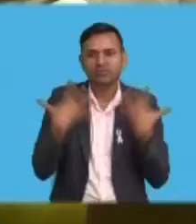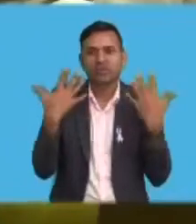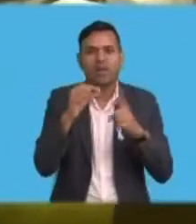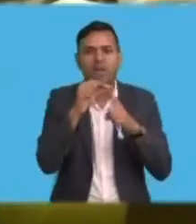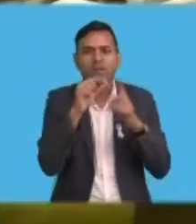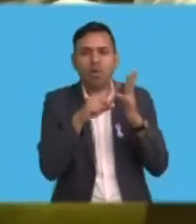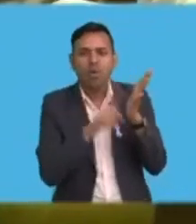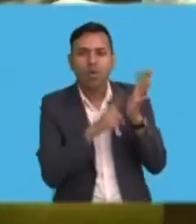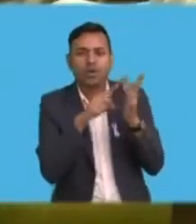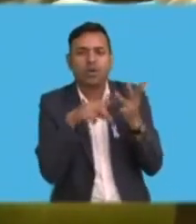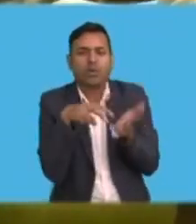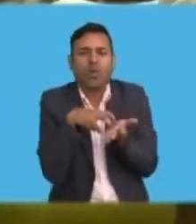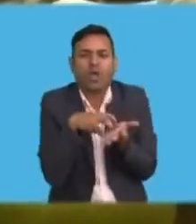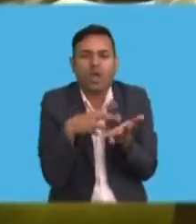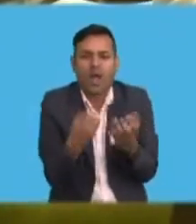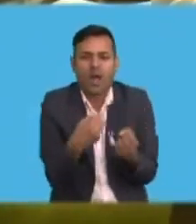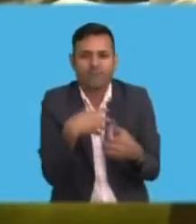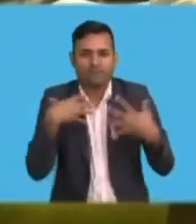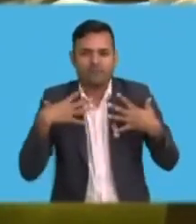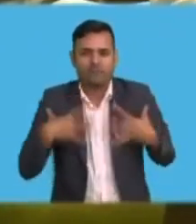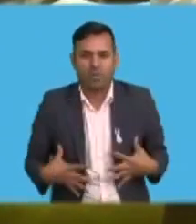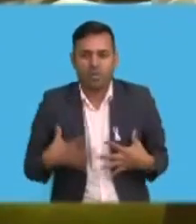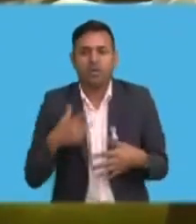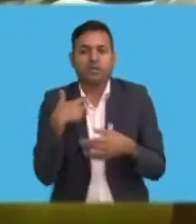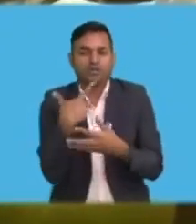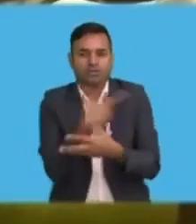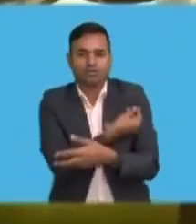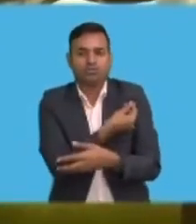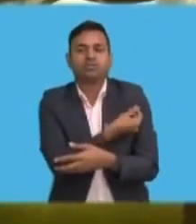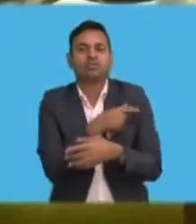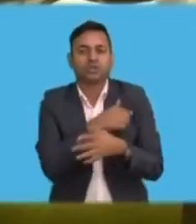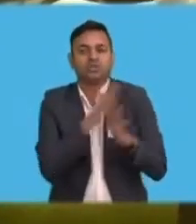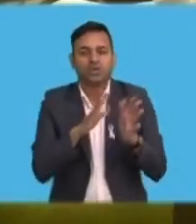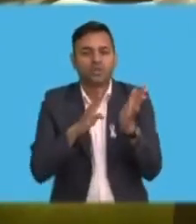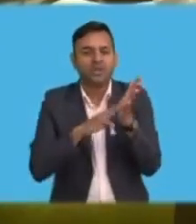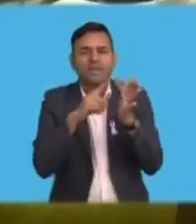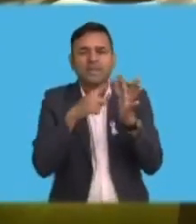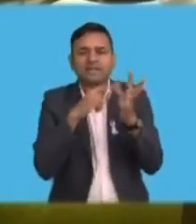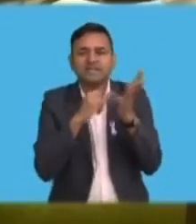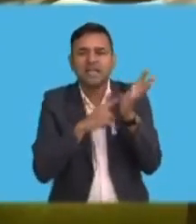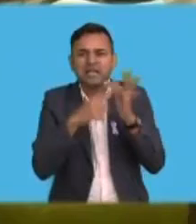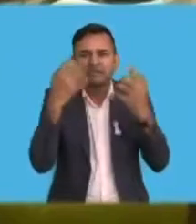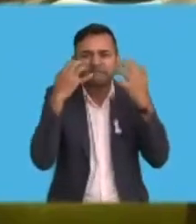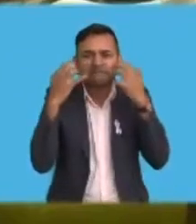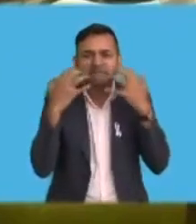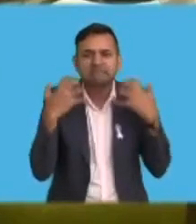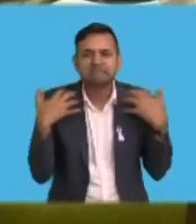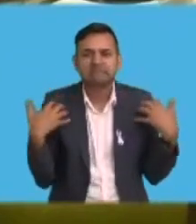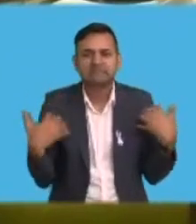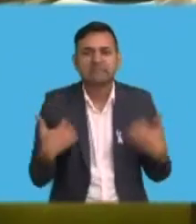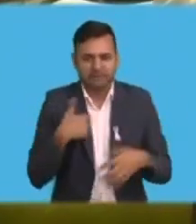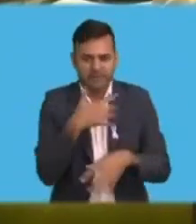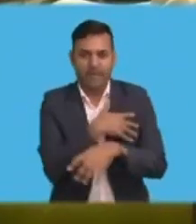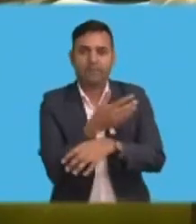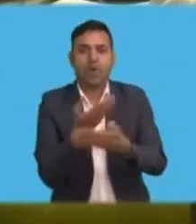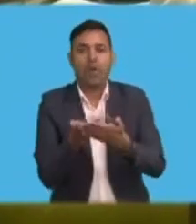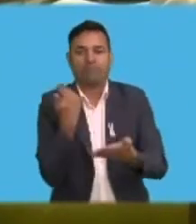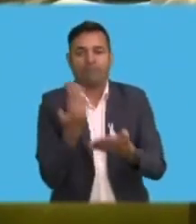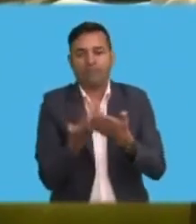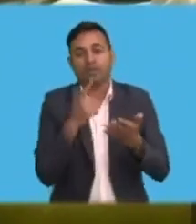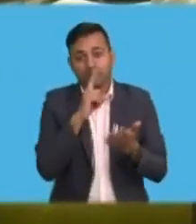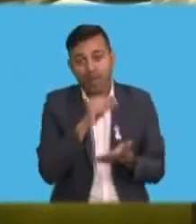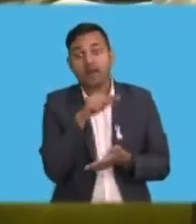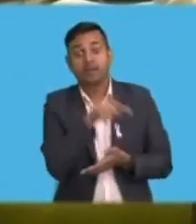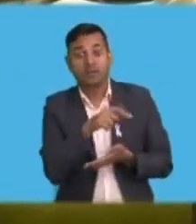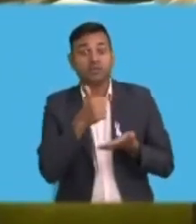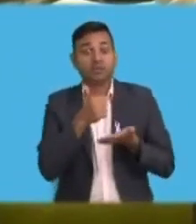few, is prevented through this vaccination. With the assistance of the Australian sector support program, Fiji is